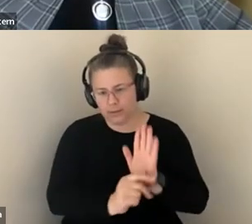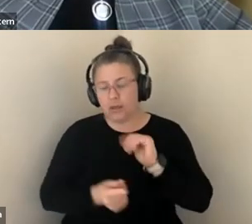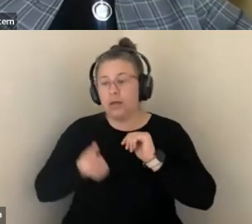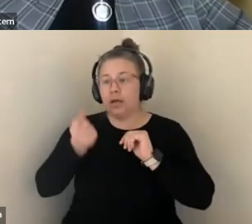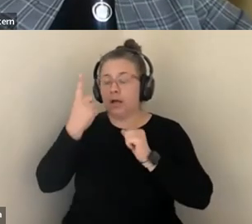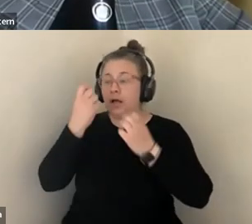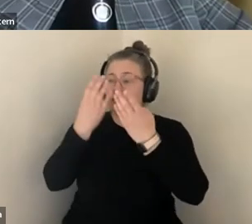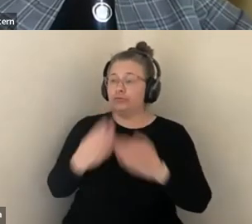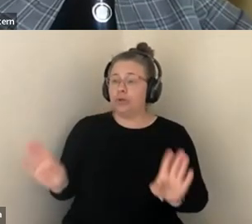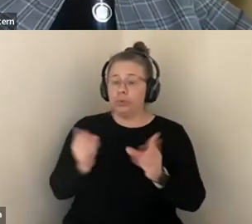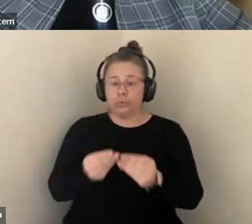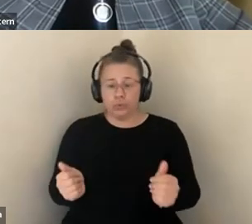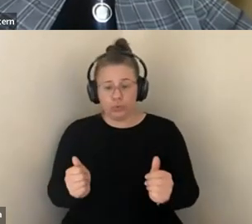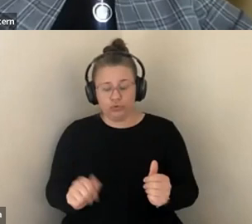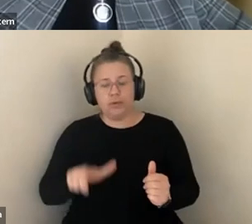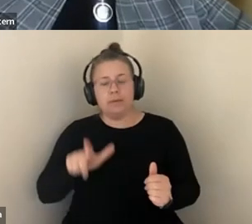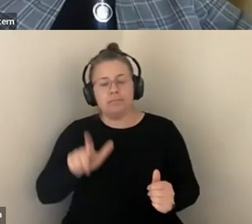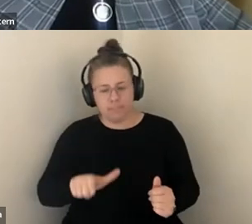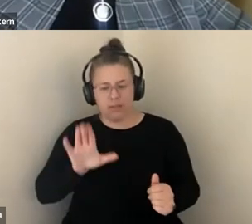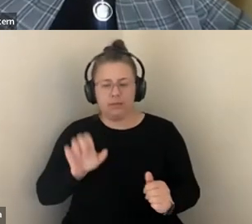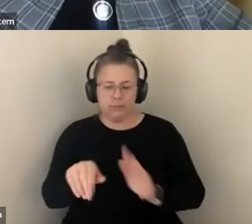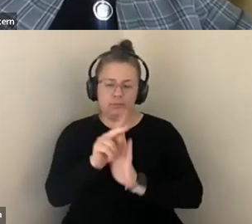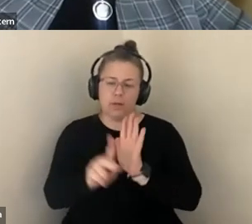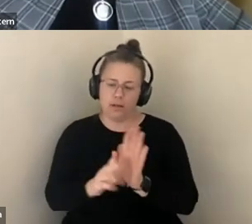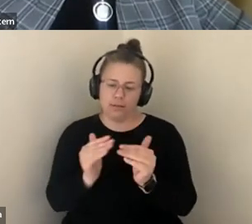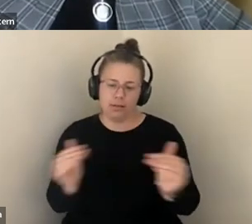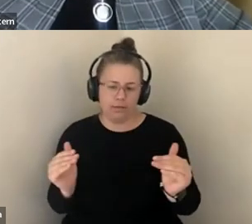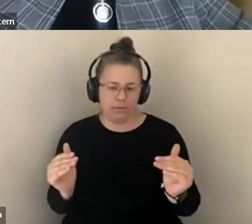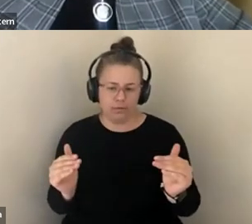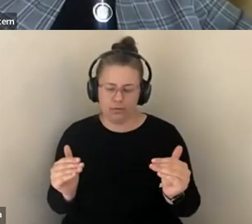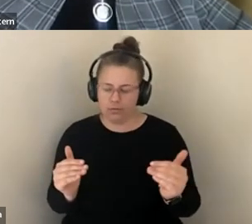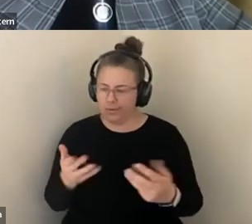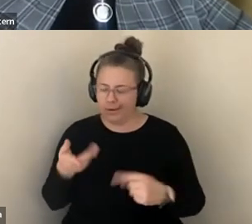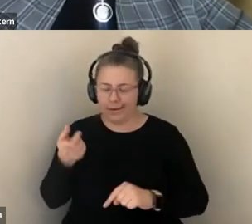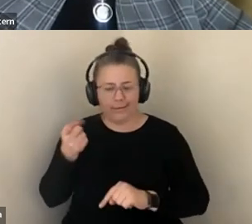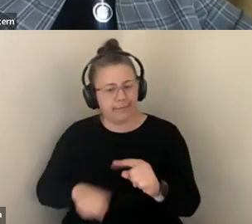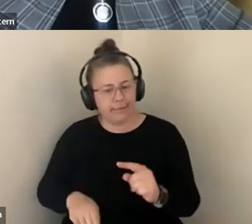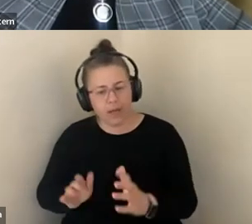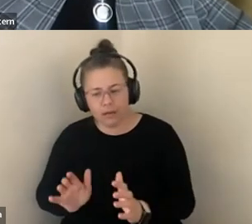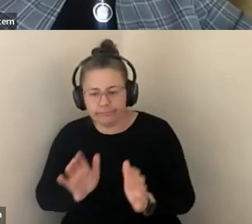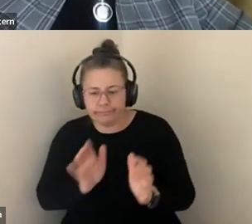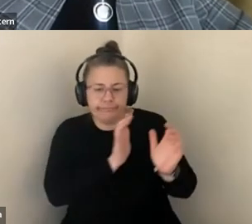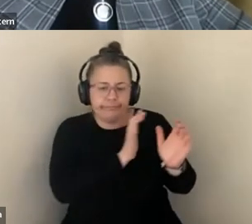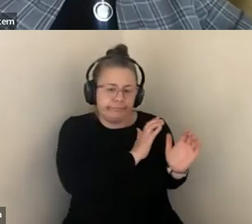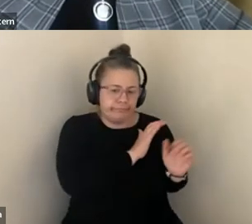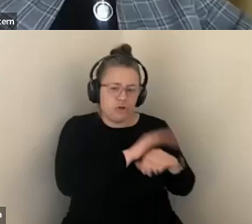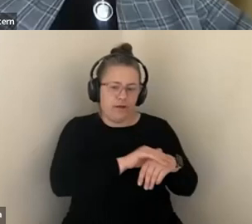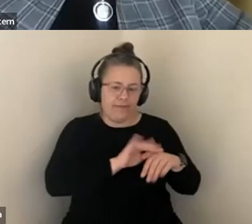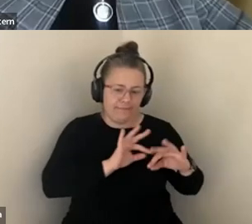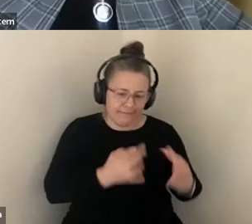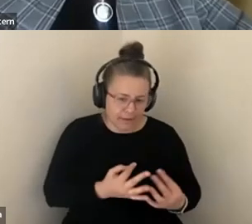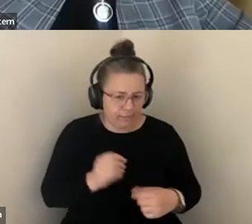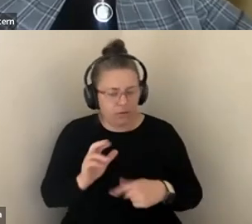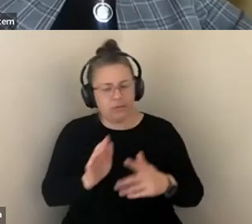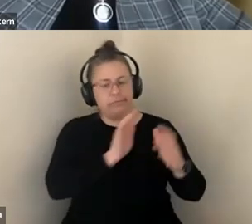and cannot be carried by families one by one or by professionals one by one. I made that point before, but I really